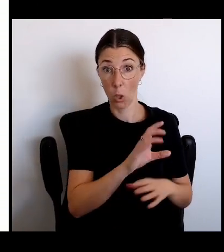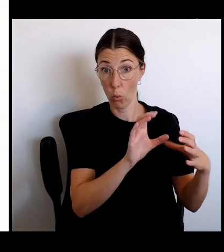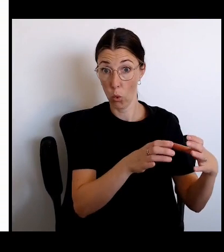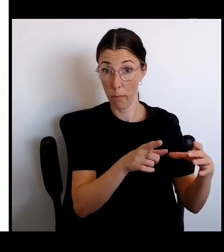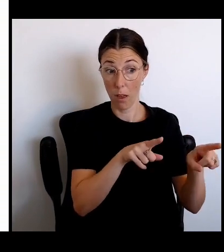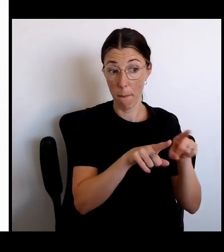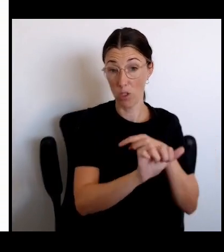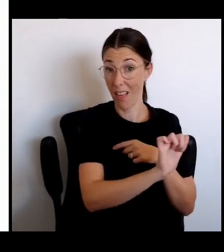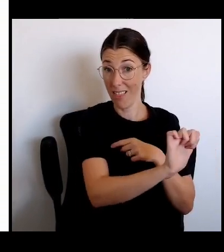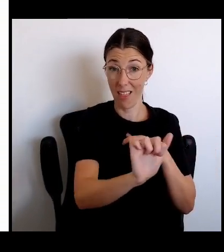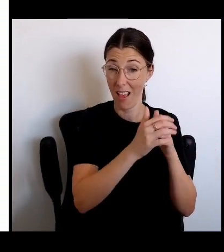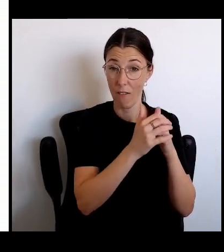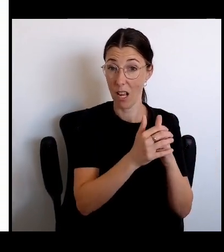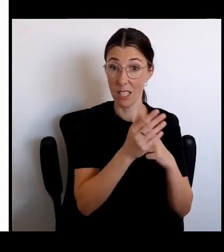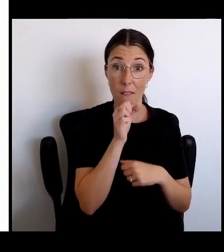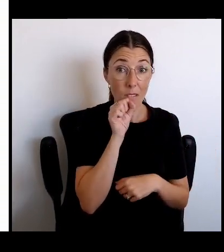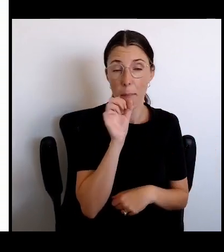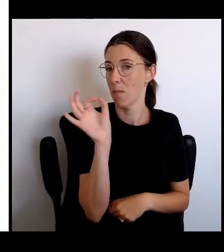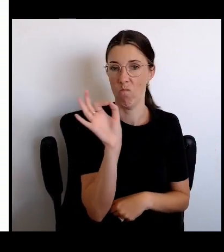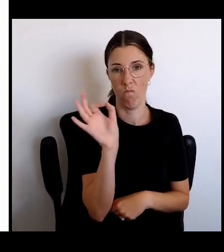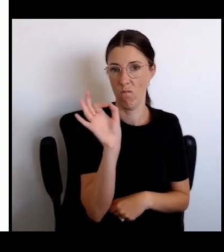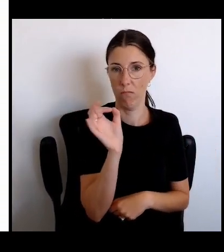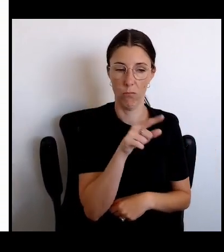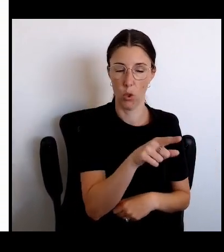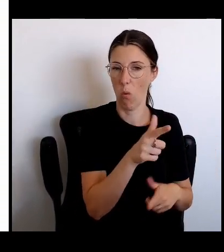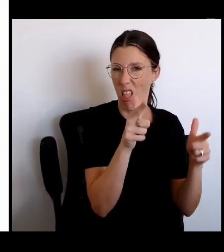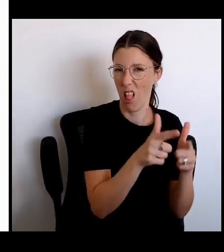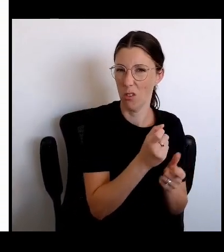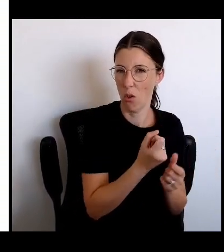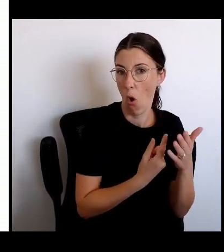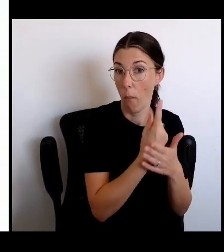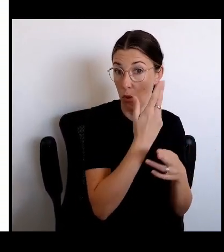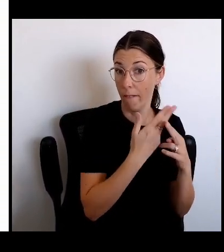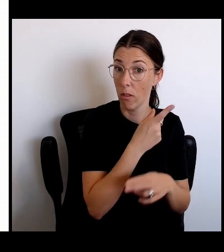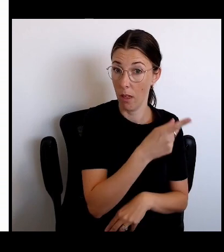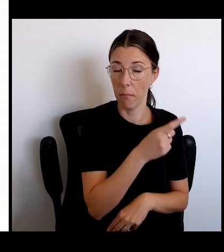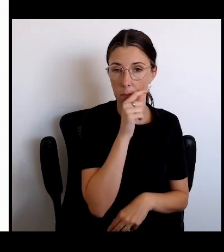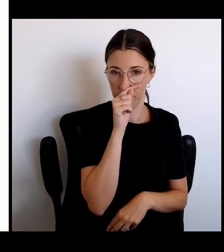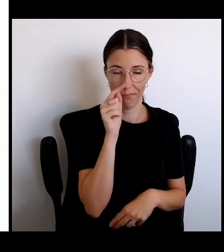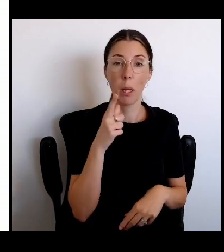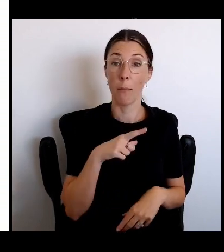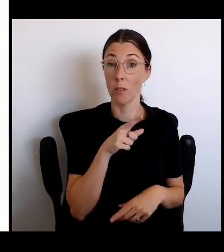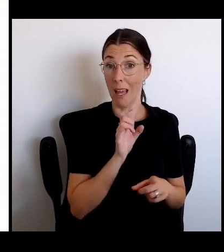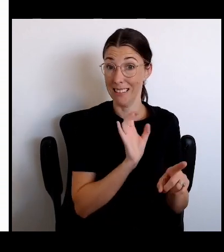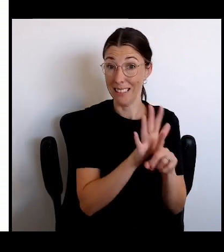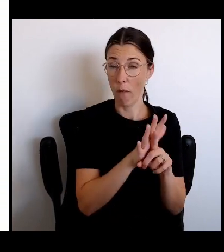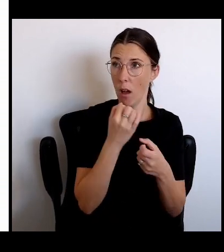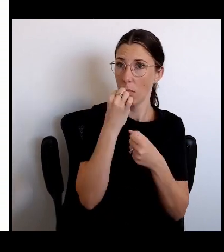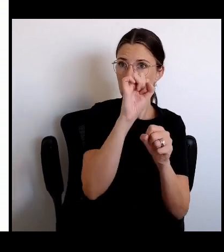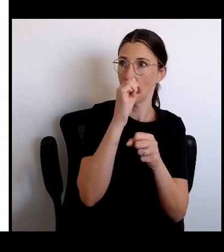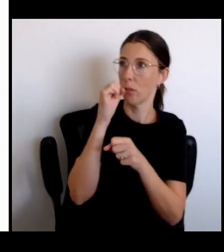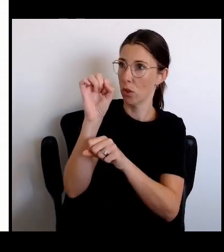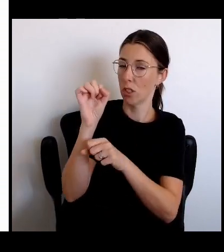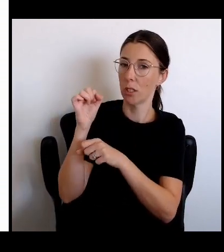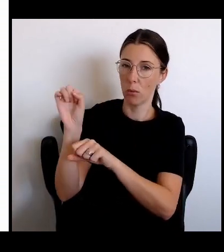they index low on opportunity to vape. And that's partly because of their self-protective actions in terms of putting